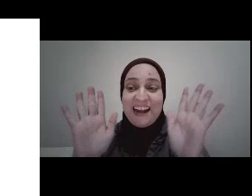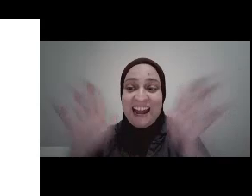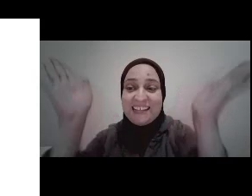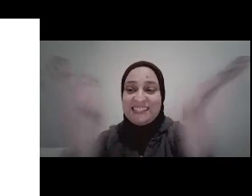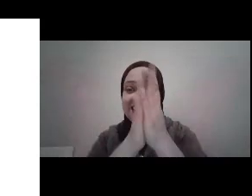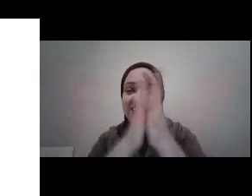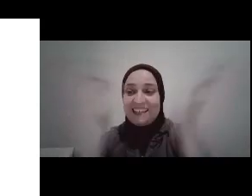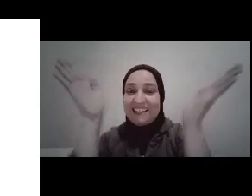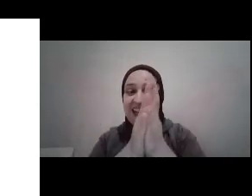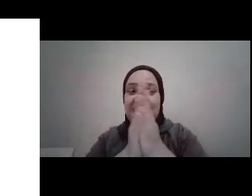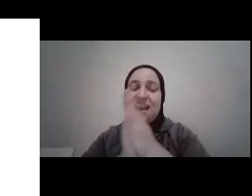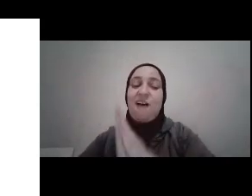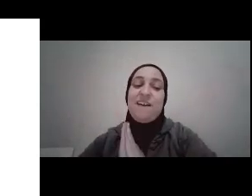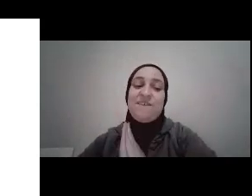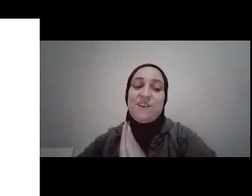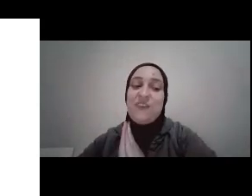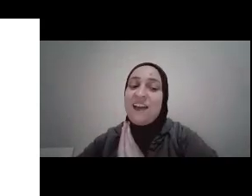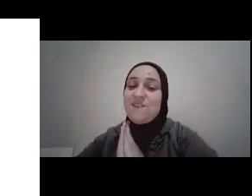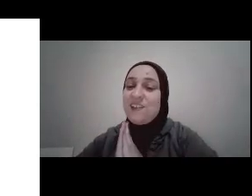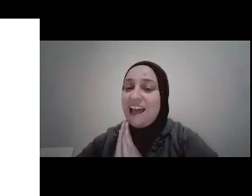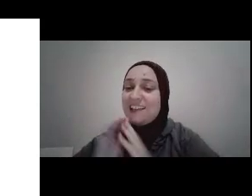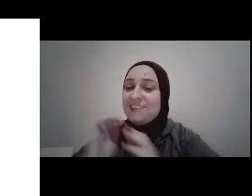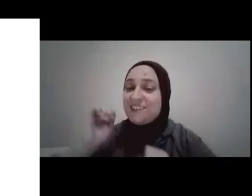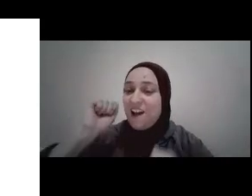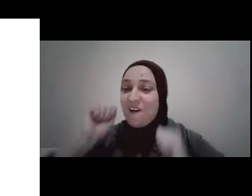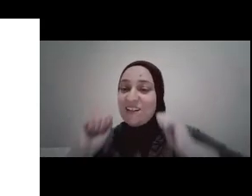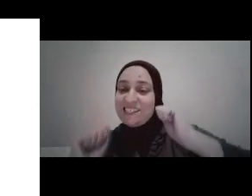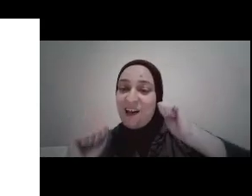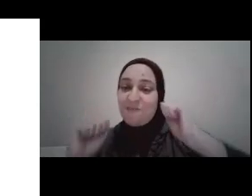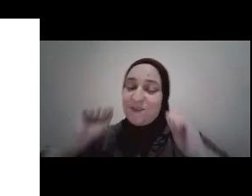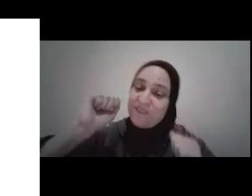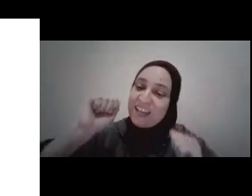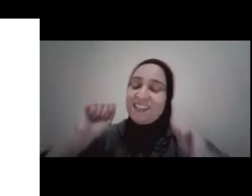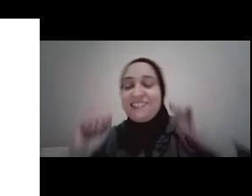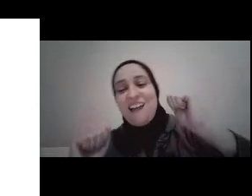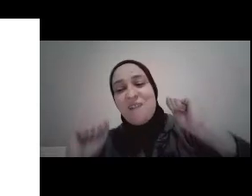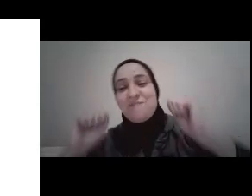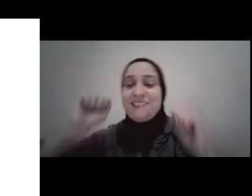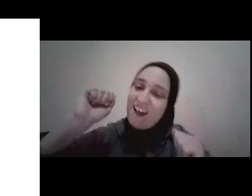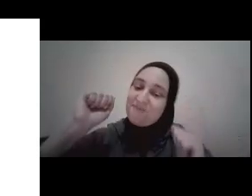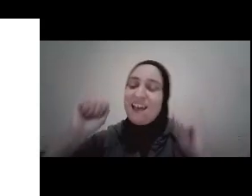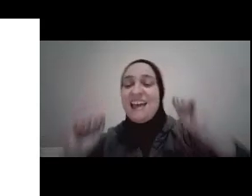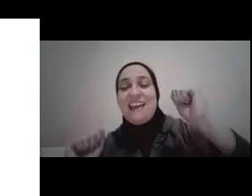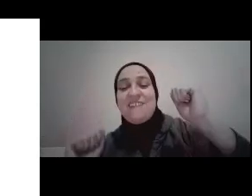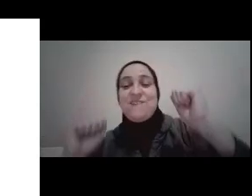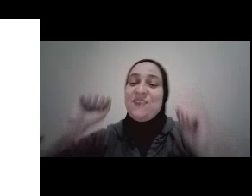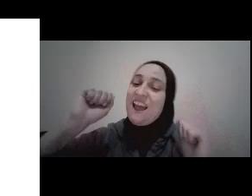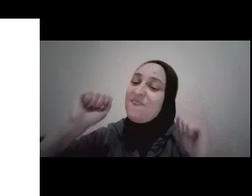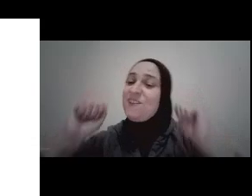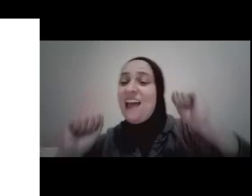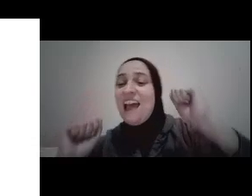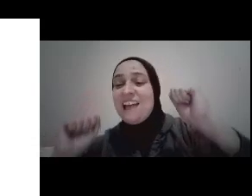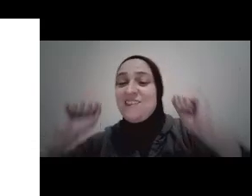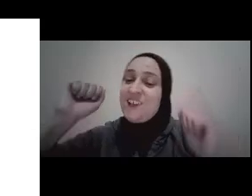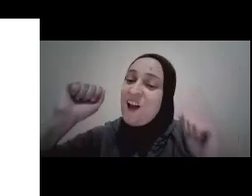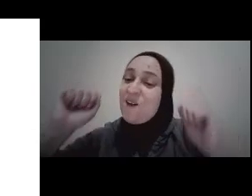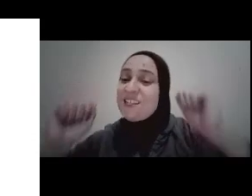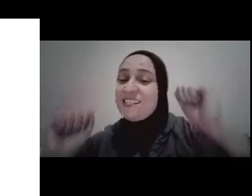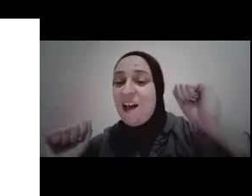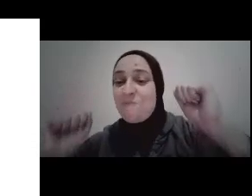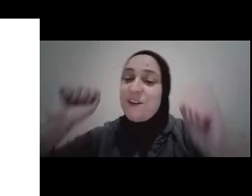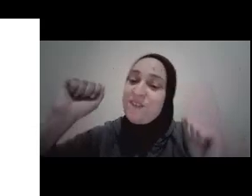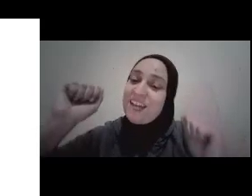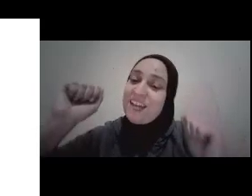clap your hands. Now, if you're thankful and you know it, stomp your feet. Stomp, stomp. If you're thankful and you know